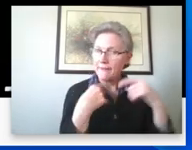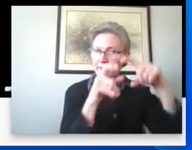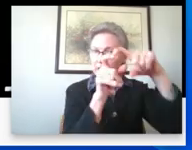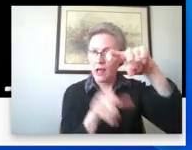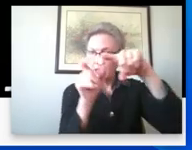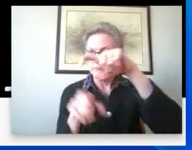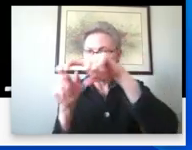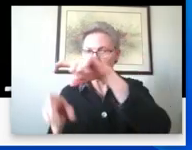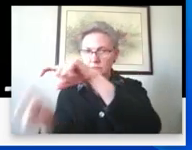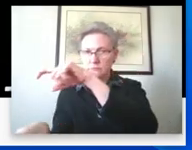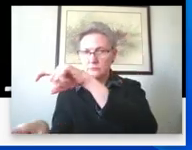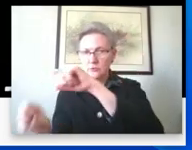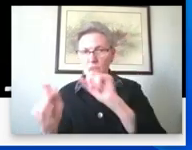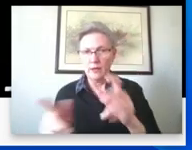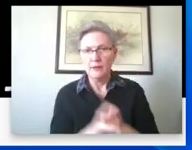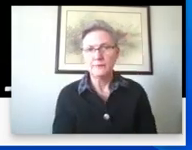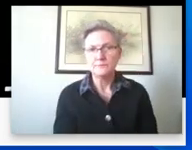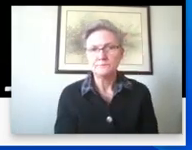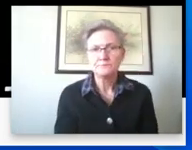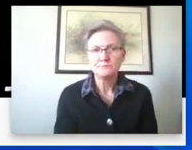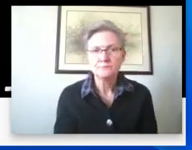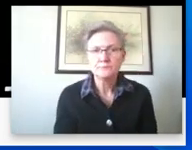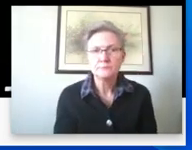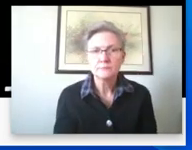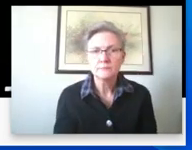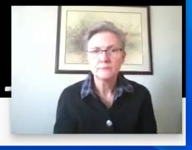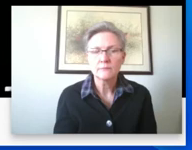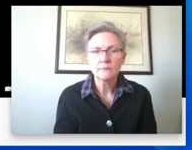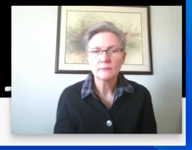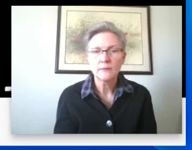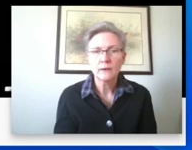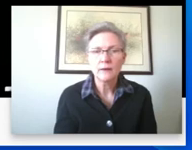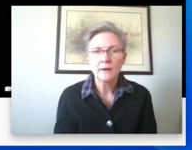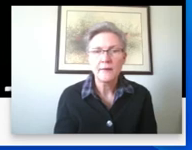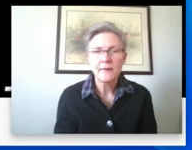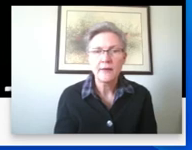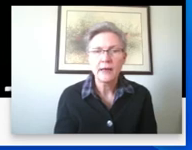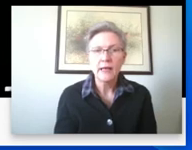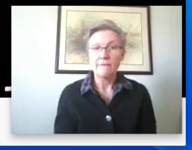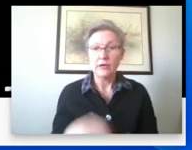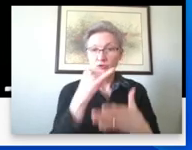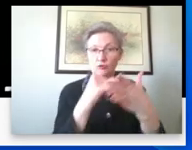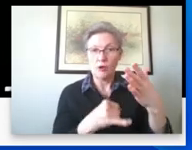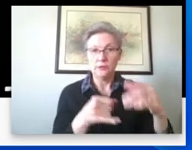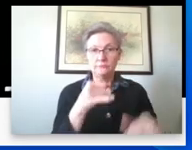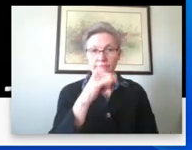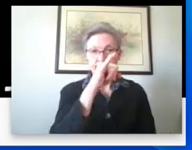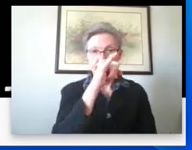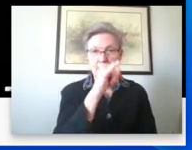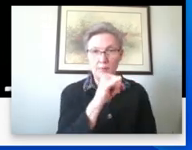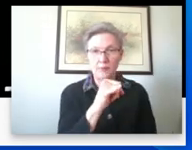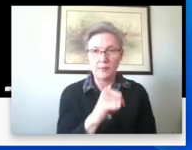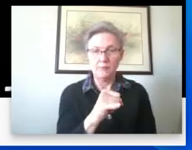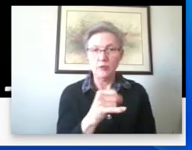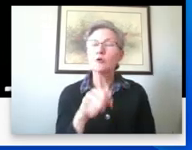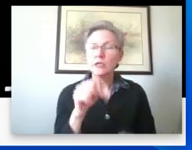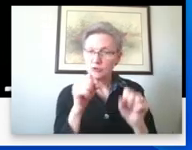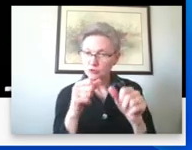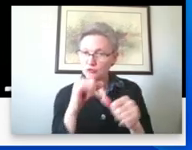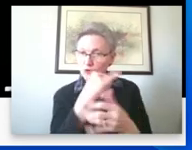3 columns, okay? So let me kind of show you. If I kind of draw dotted lines, which is another strategy you can